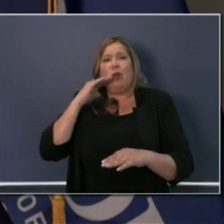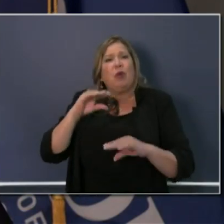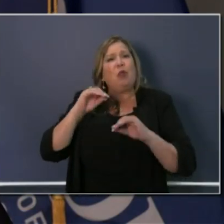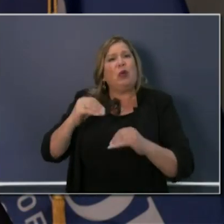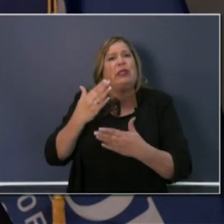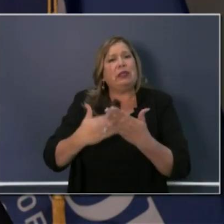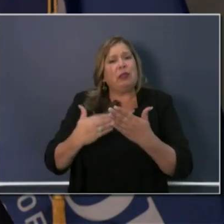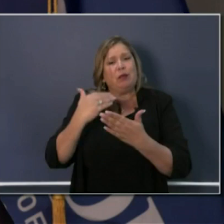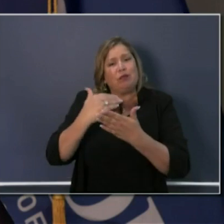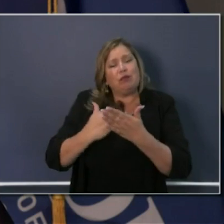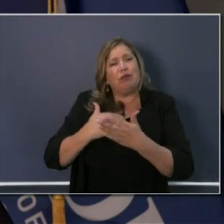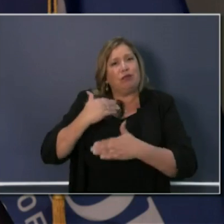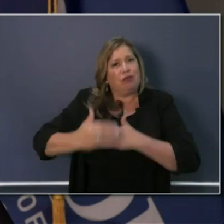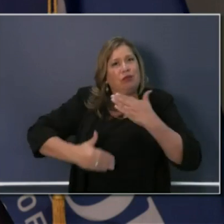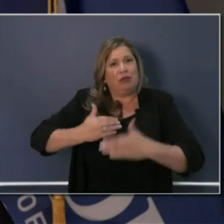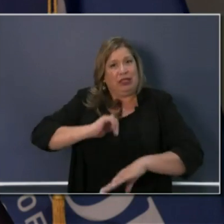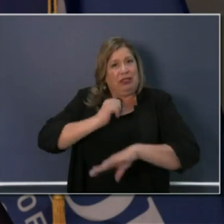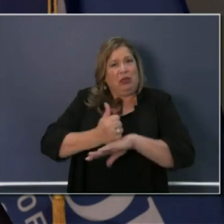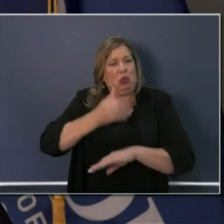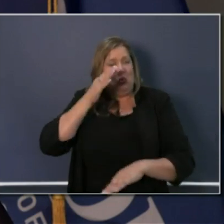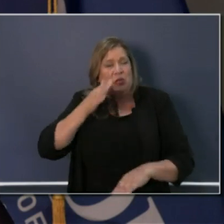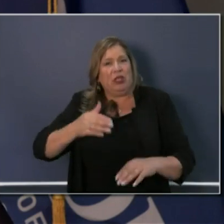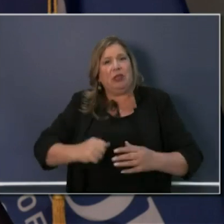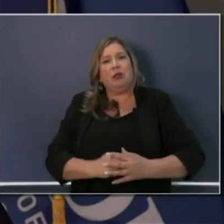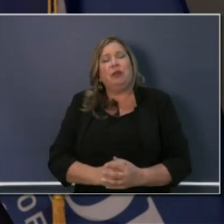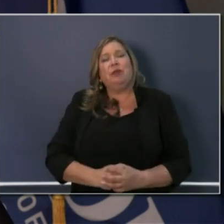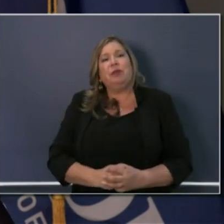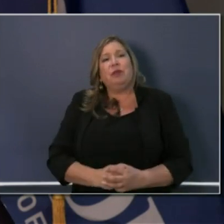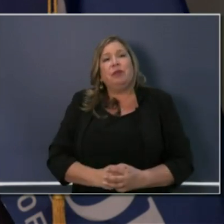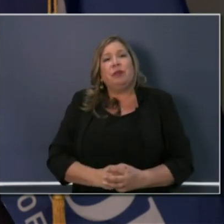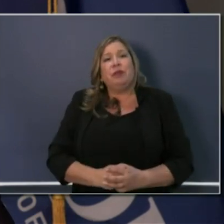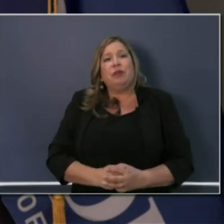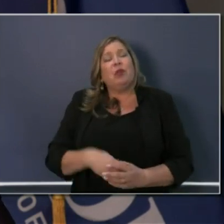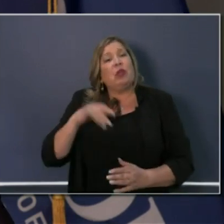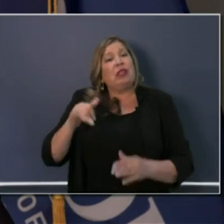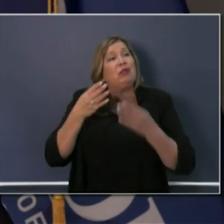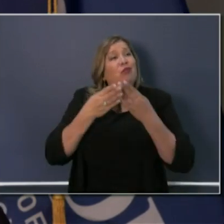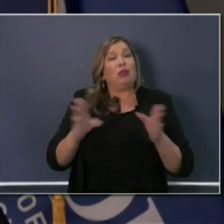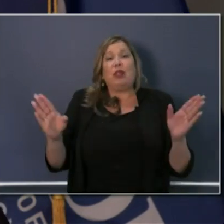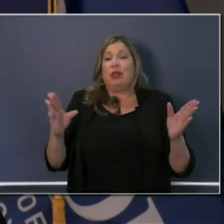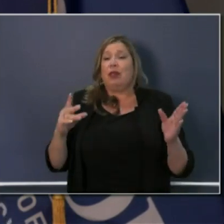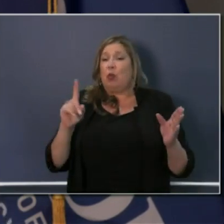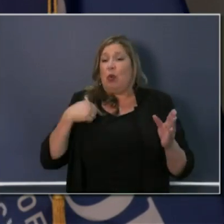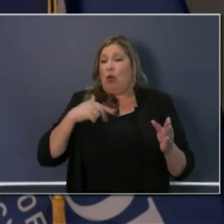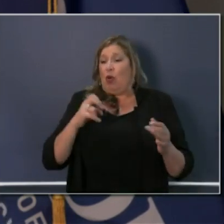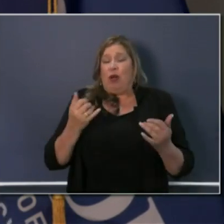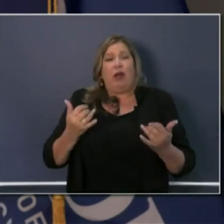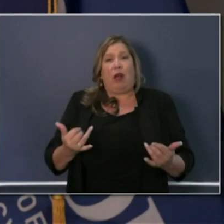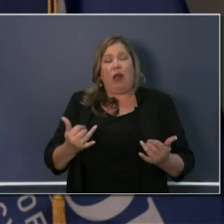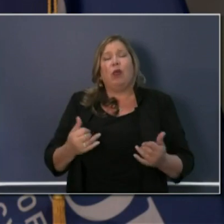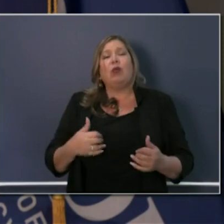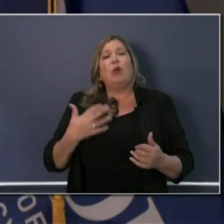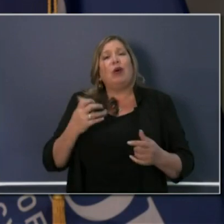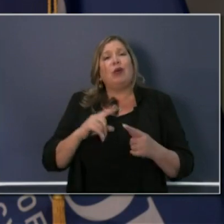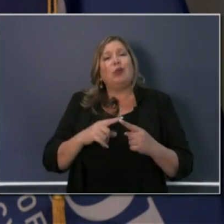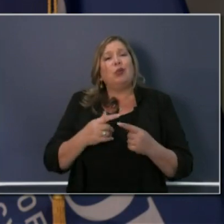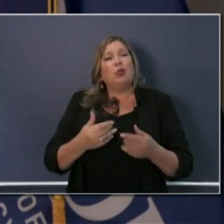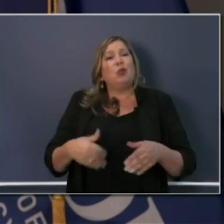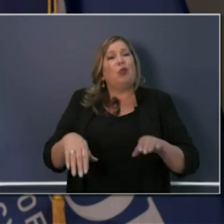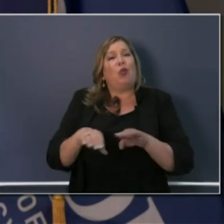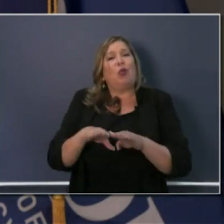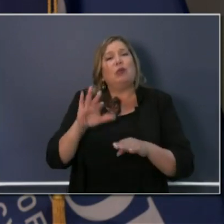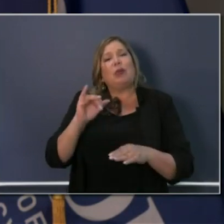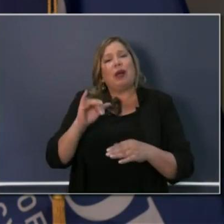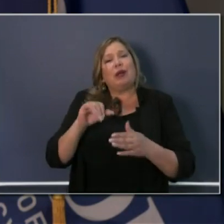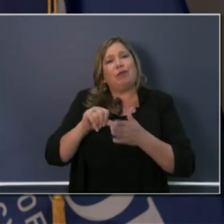place as well. So that's broad strokes where we are. I want to just close by making one final point, and then we'll, of